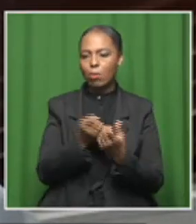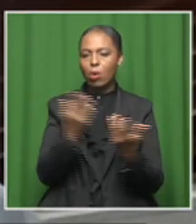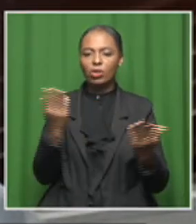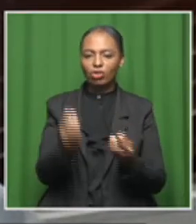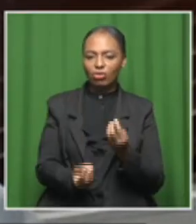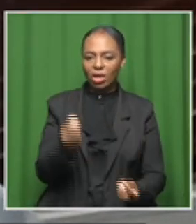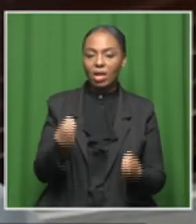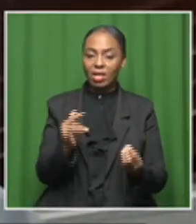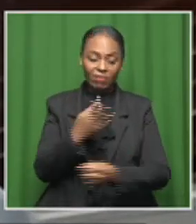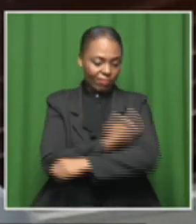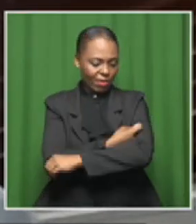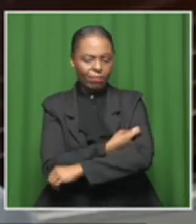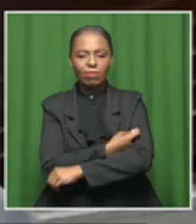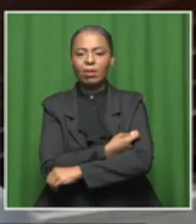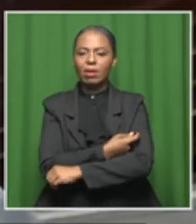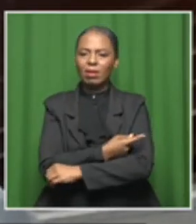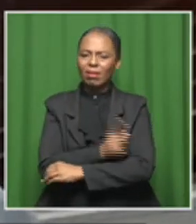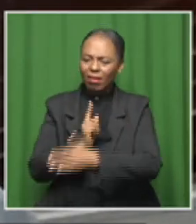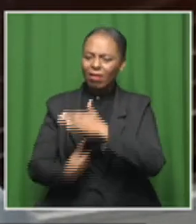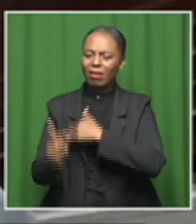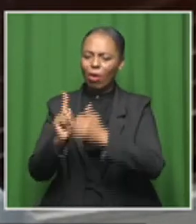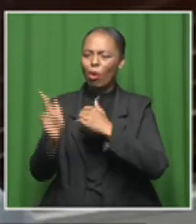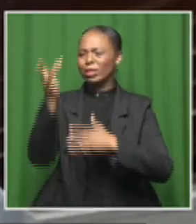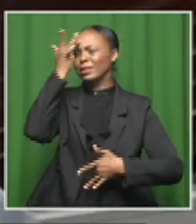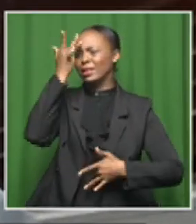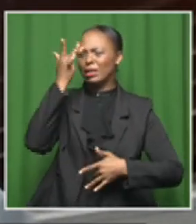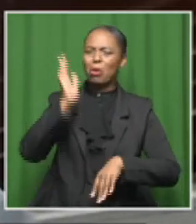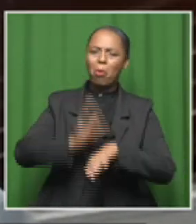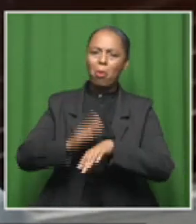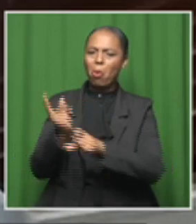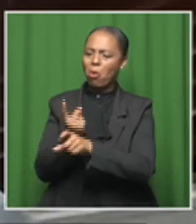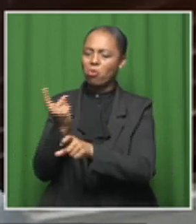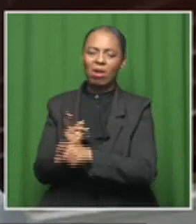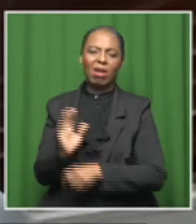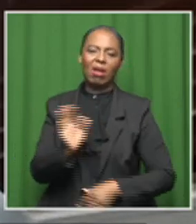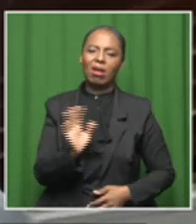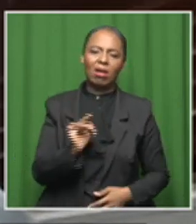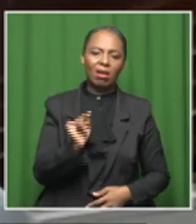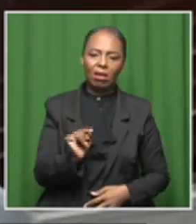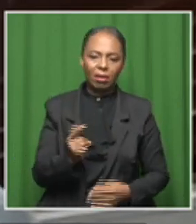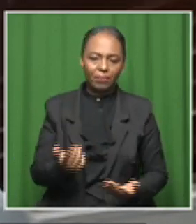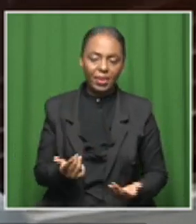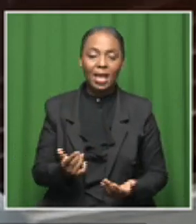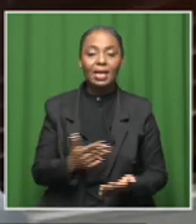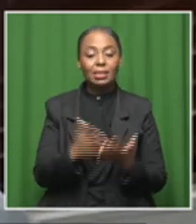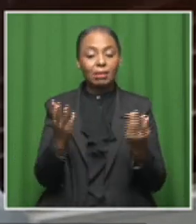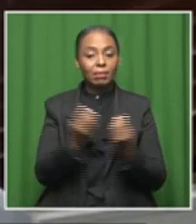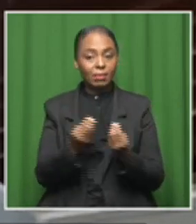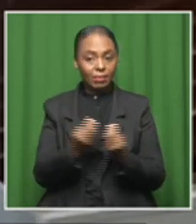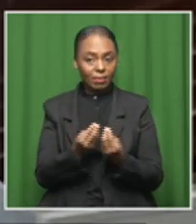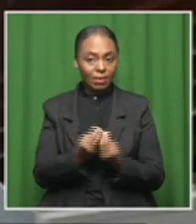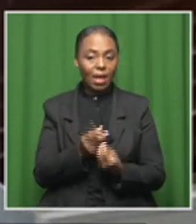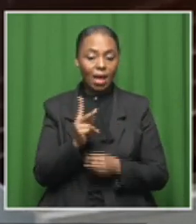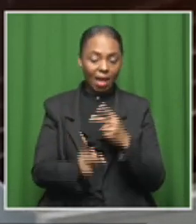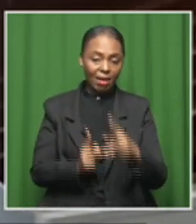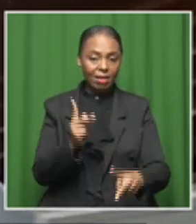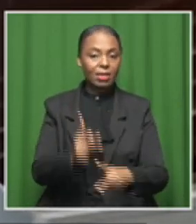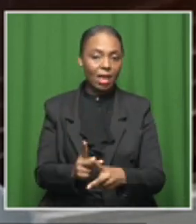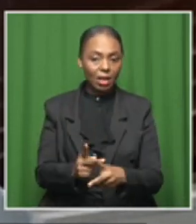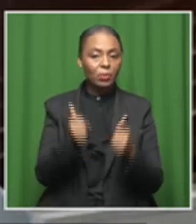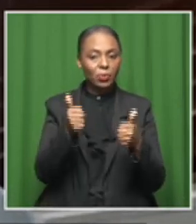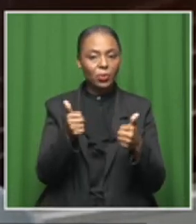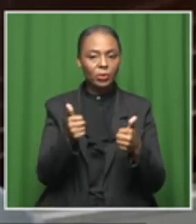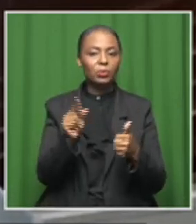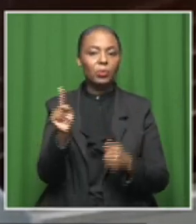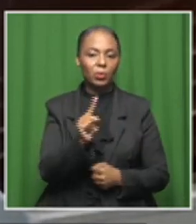So see this as another medicine, another thing that is good, that helps us, that makes a difference.